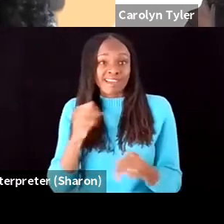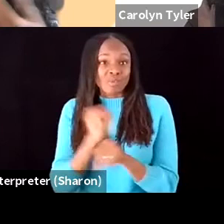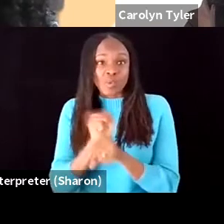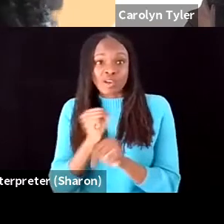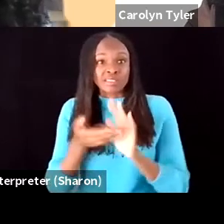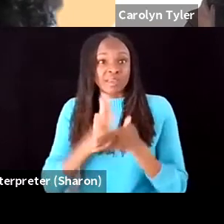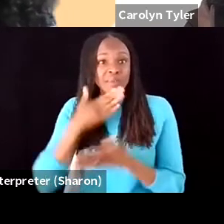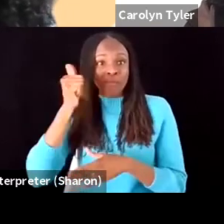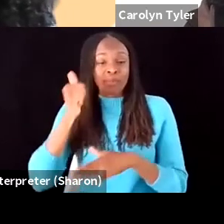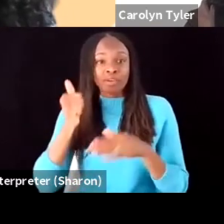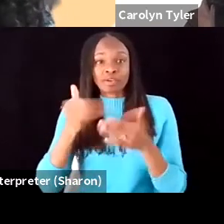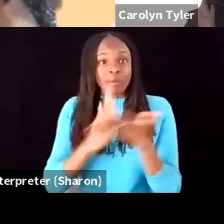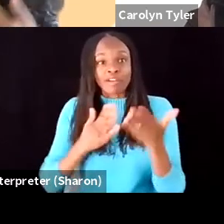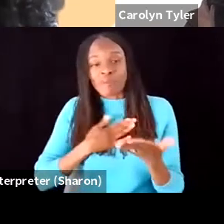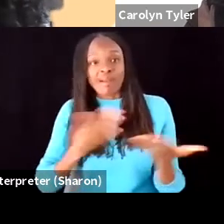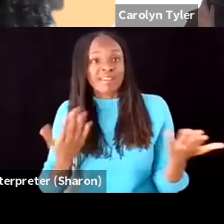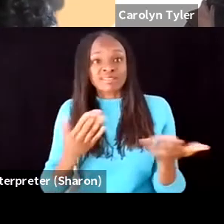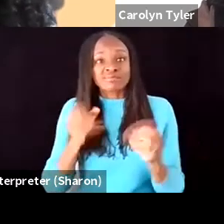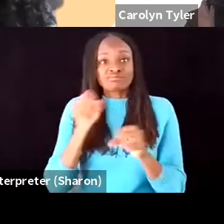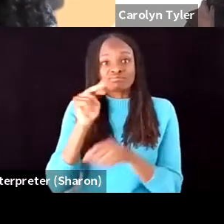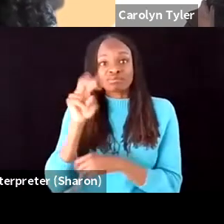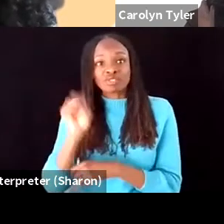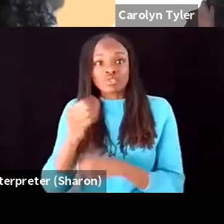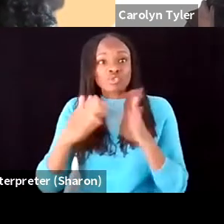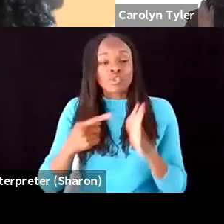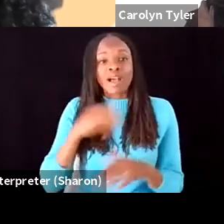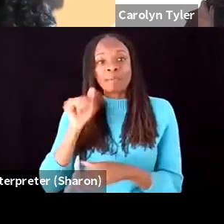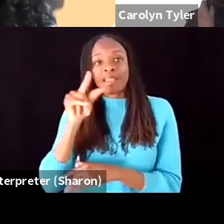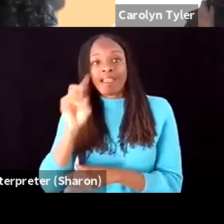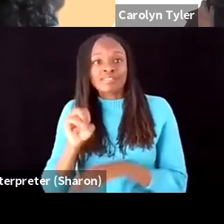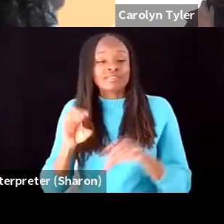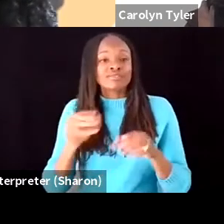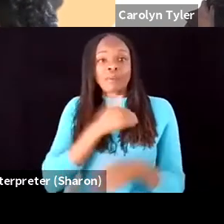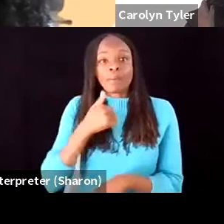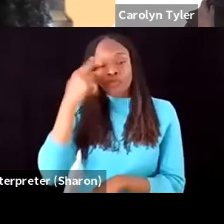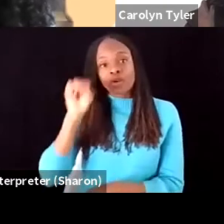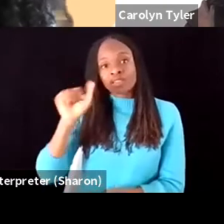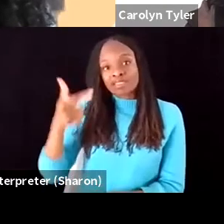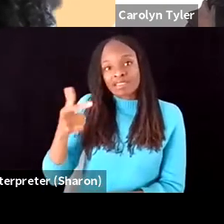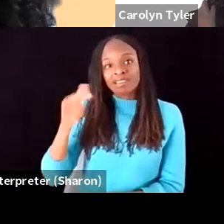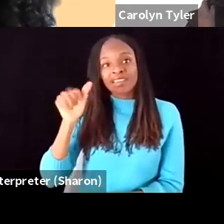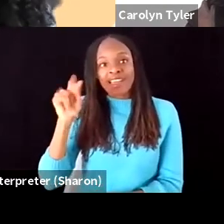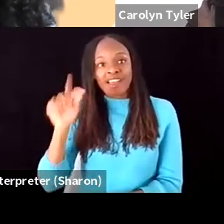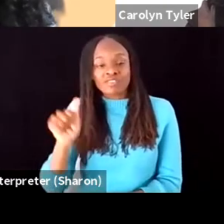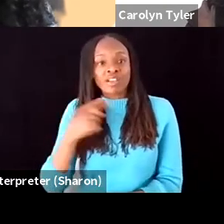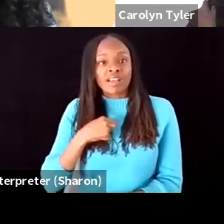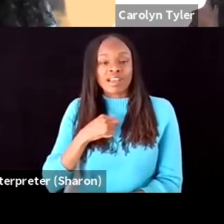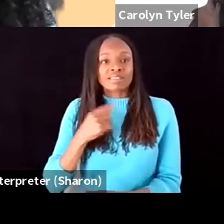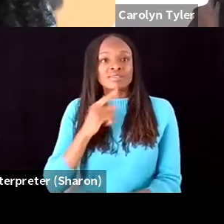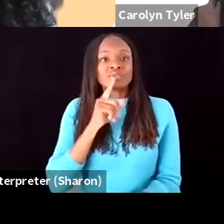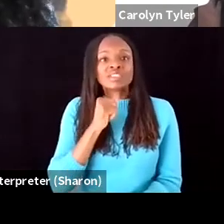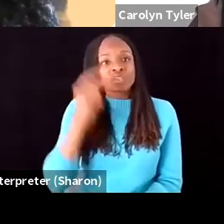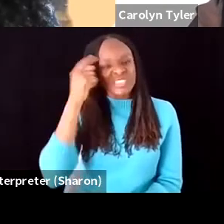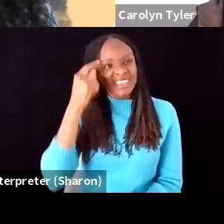on our DEI task force right now. I'm an active member of our SAG-AFTRA union pushing for DEI efforts. And I truly don't think that I would